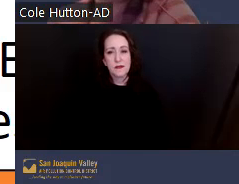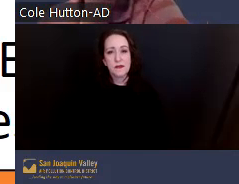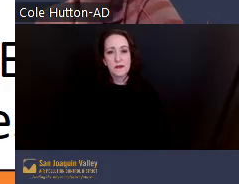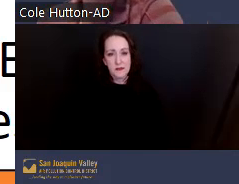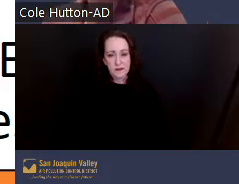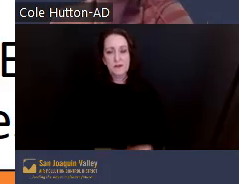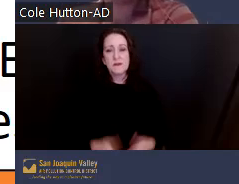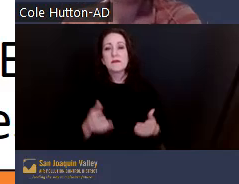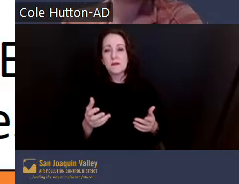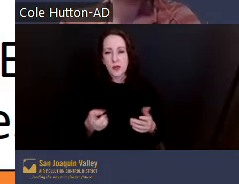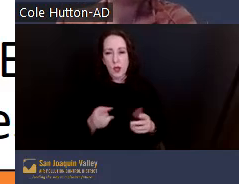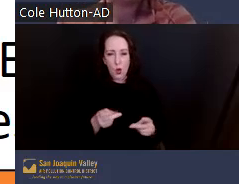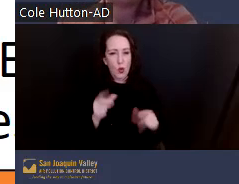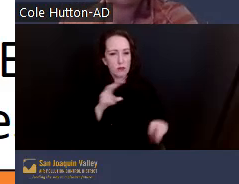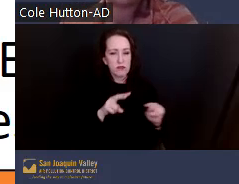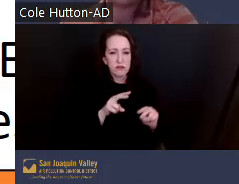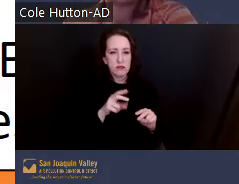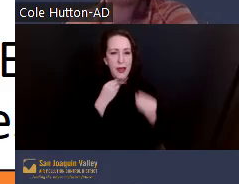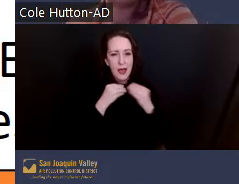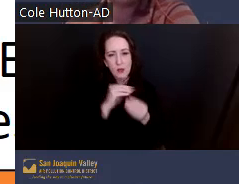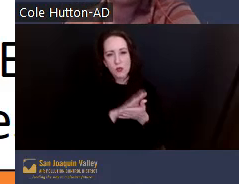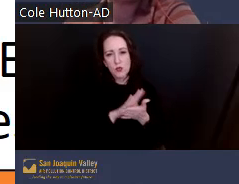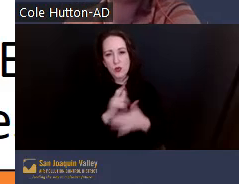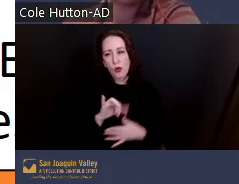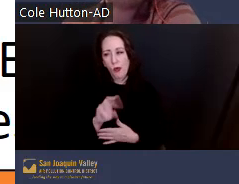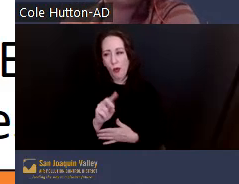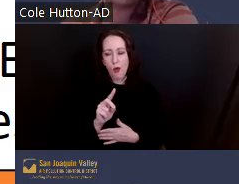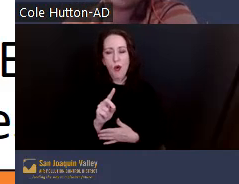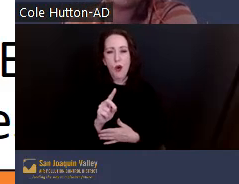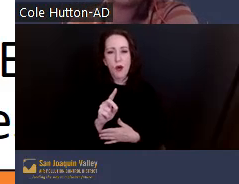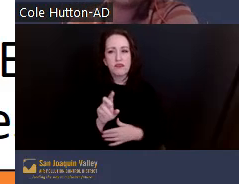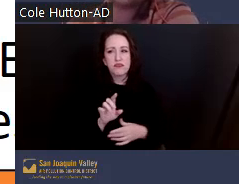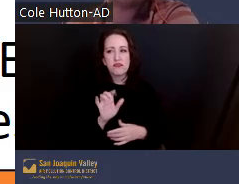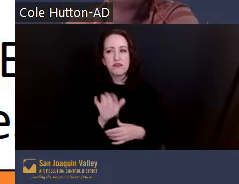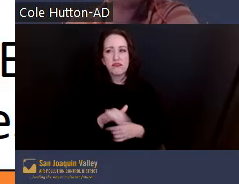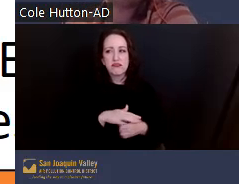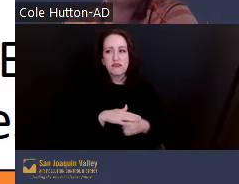Okay, and then another quick look at the edible schoolyard as well. For this site,